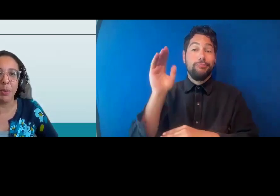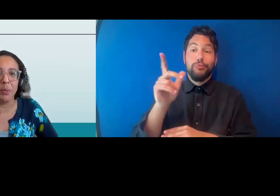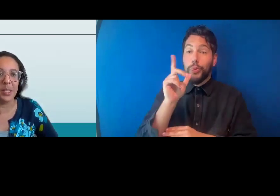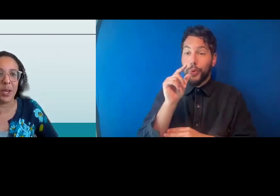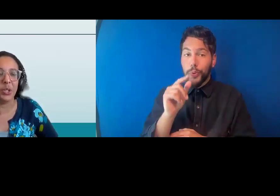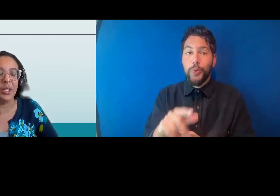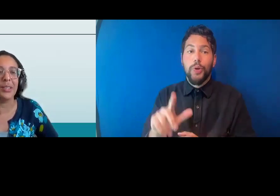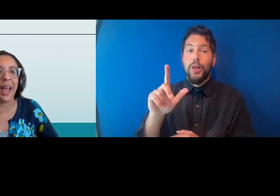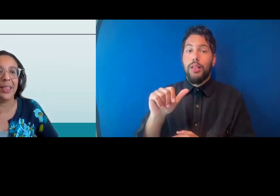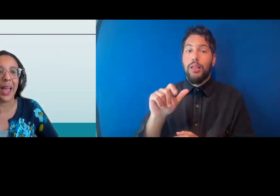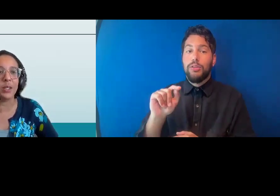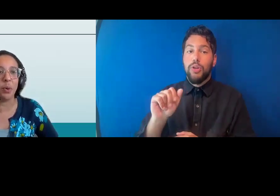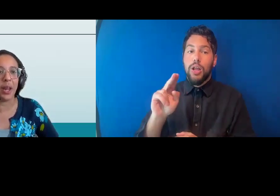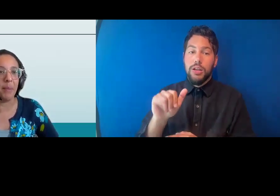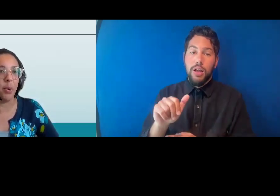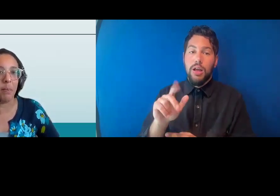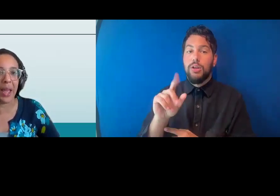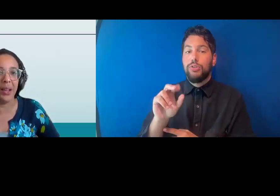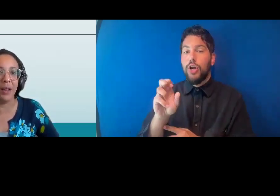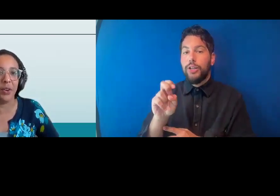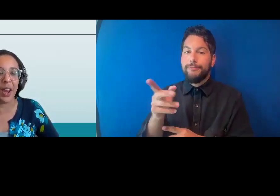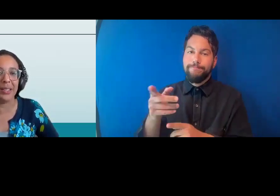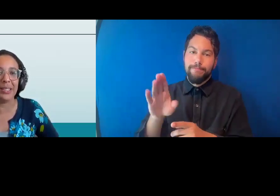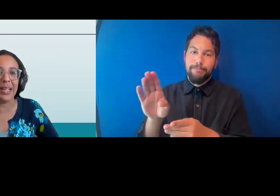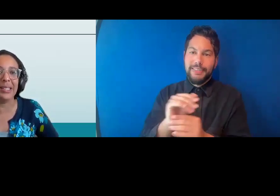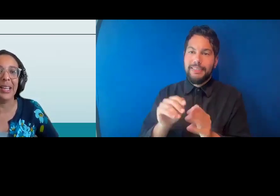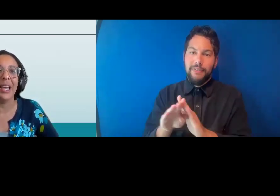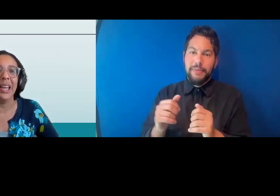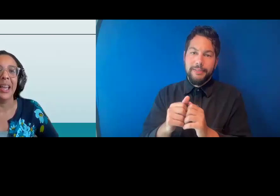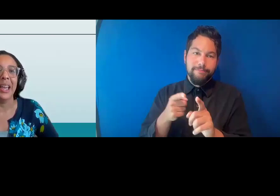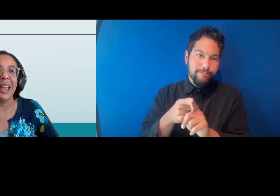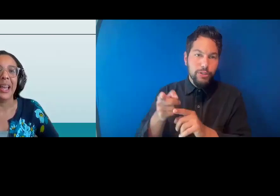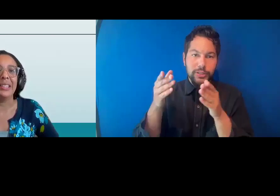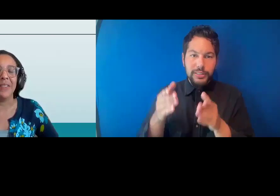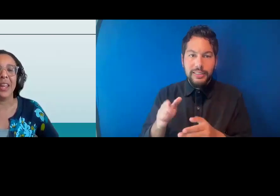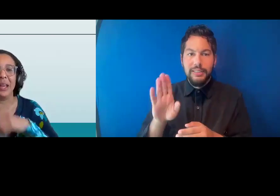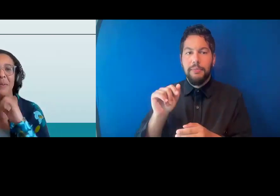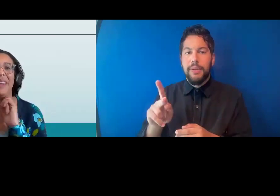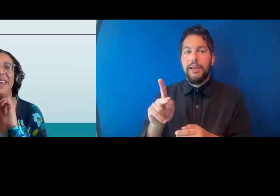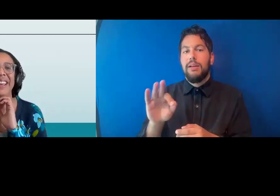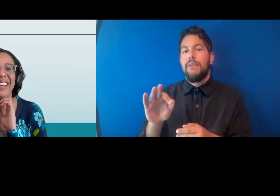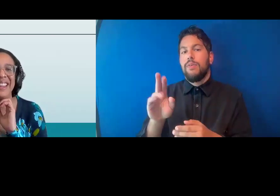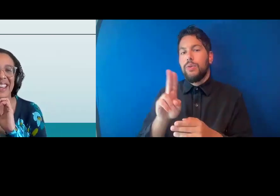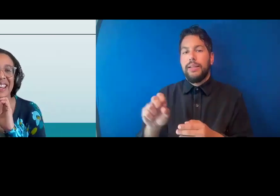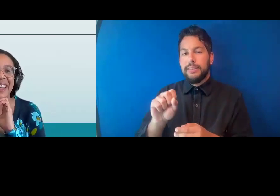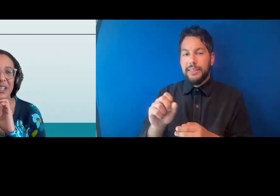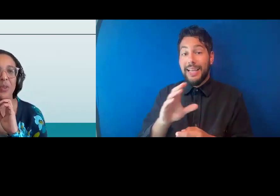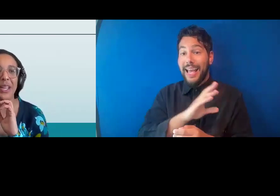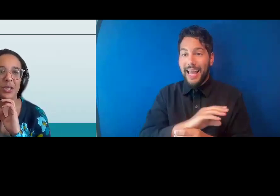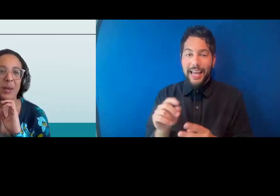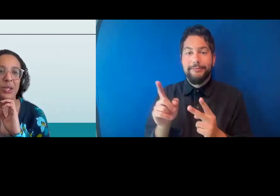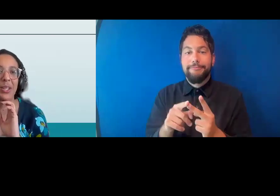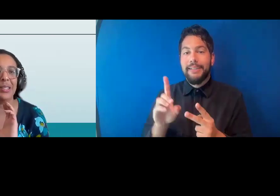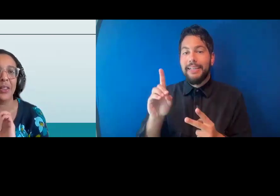Darden, Small Business Specialist at the Export Import Bank of the United States, and David Hincapie,